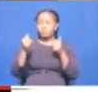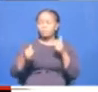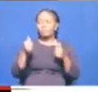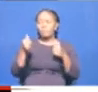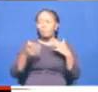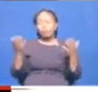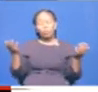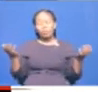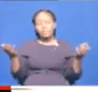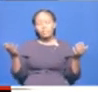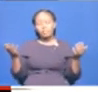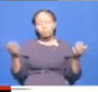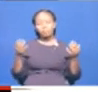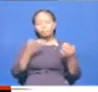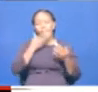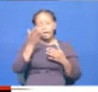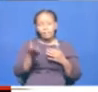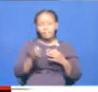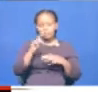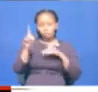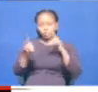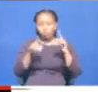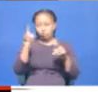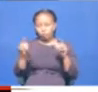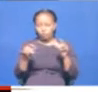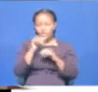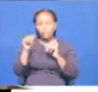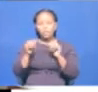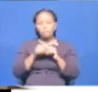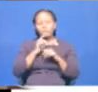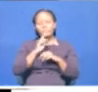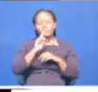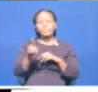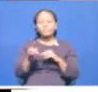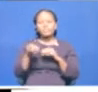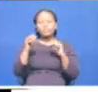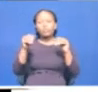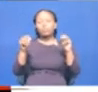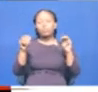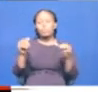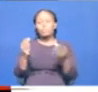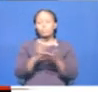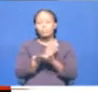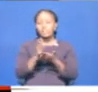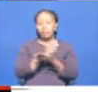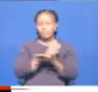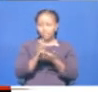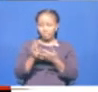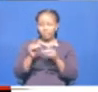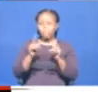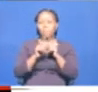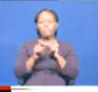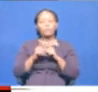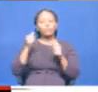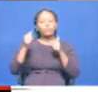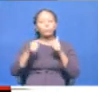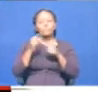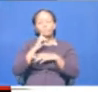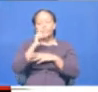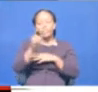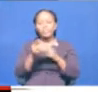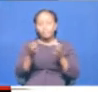question of real quality middle income housing within our sector, which is a real need. And that's